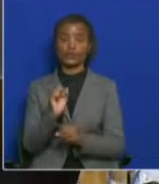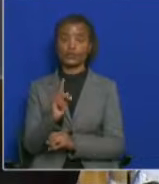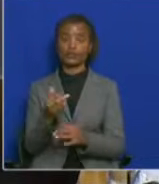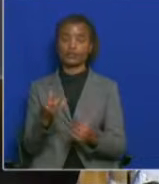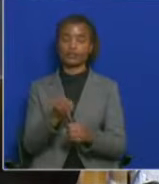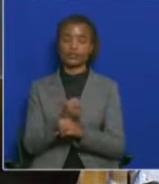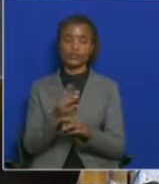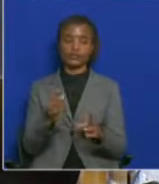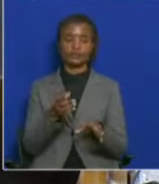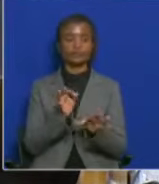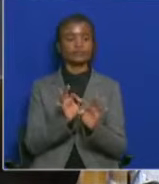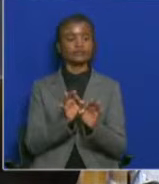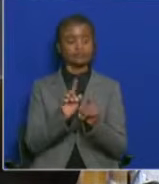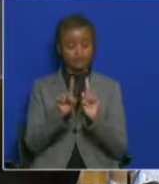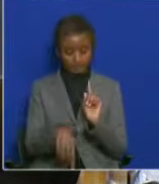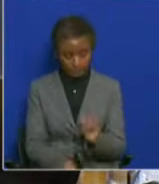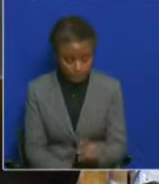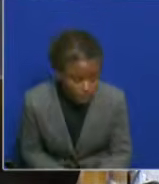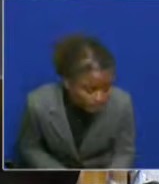So, Chair, the